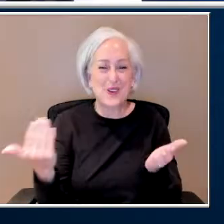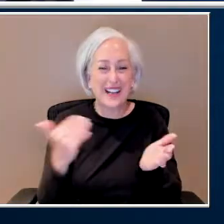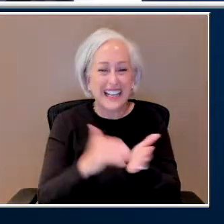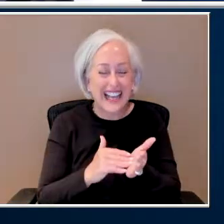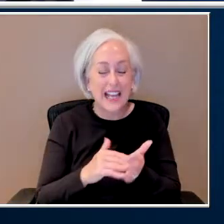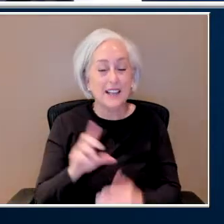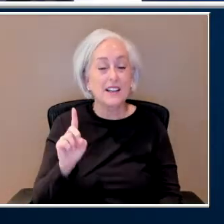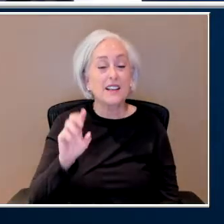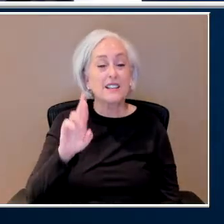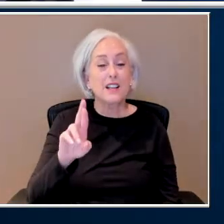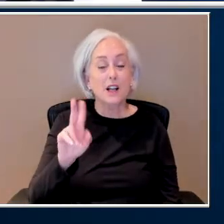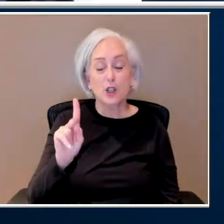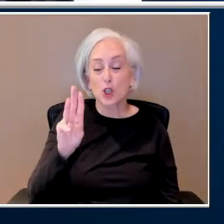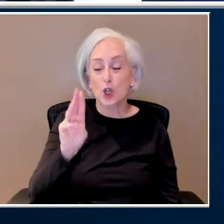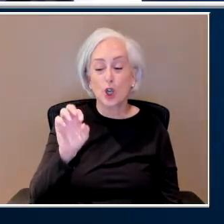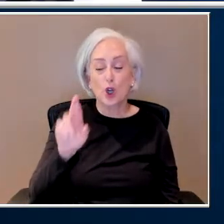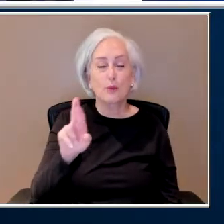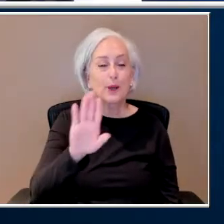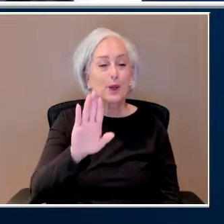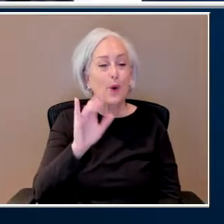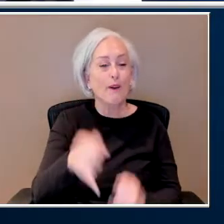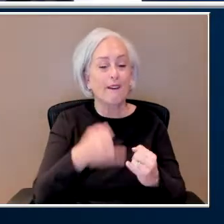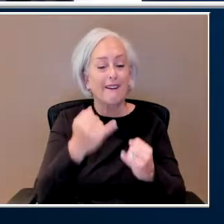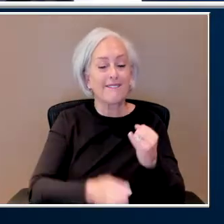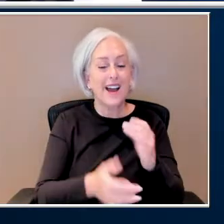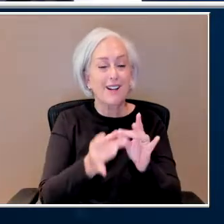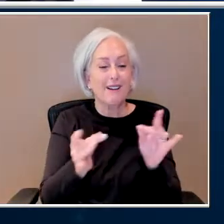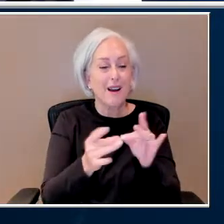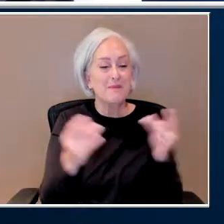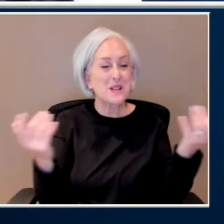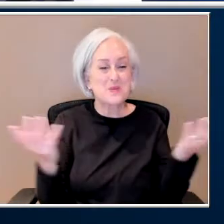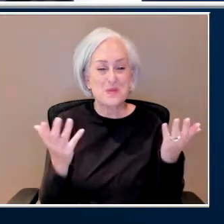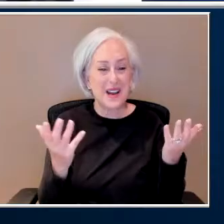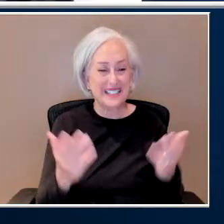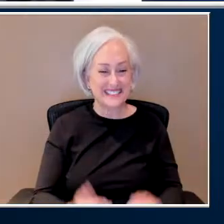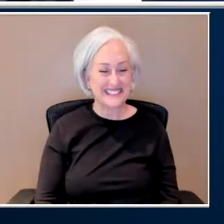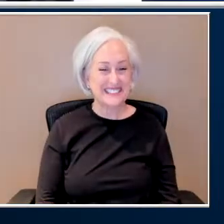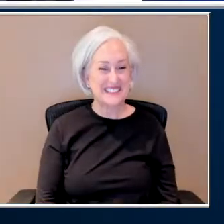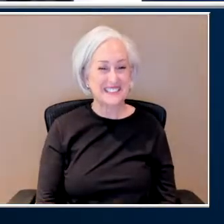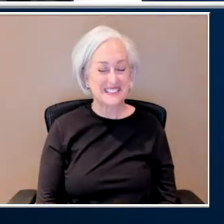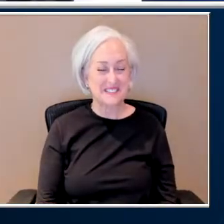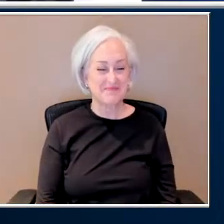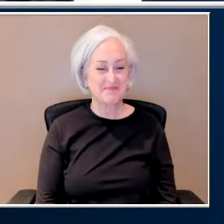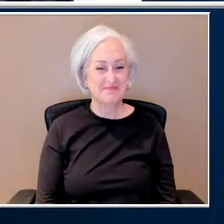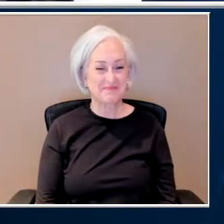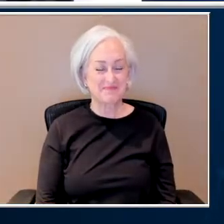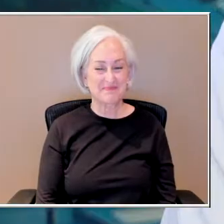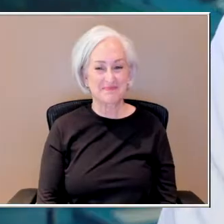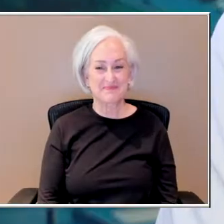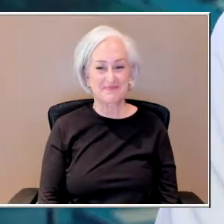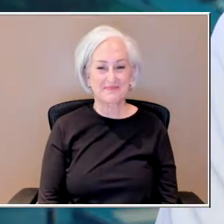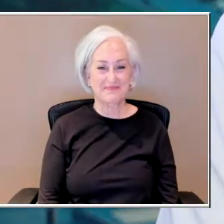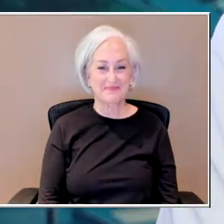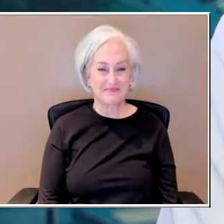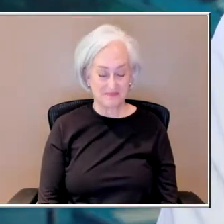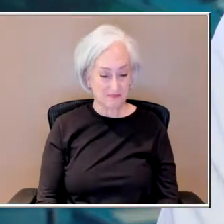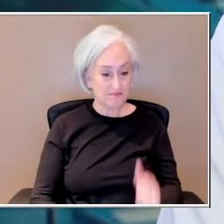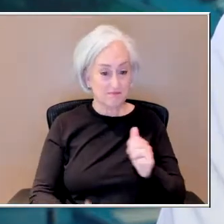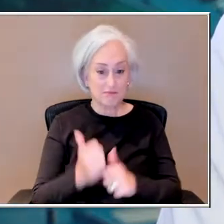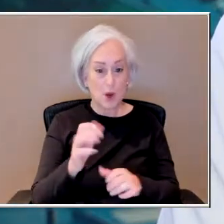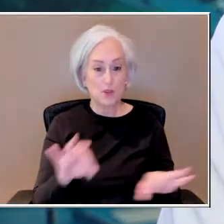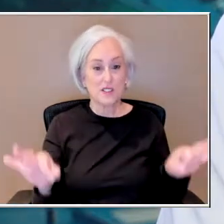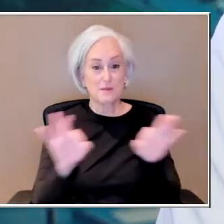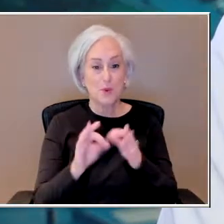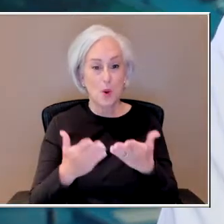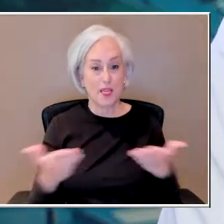Coomer, what is the big takeaway from this story? What do you want people to really get from it? I think the most important thing is